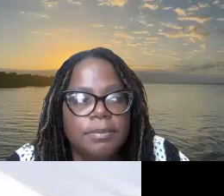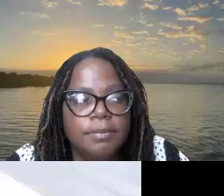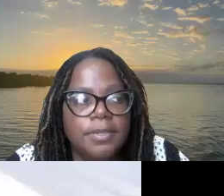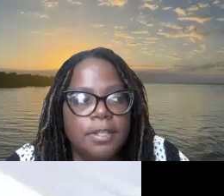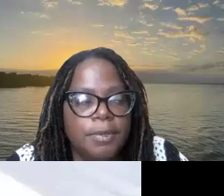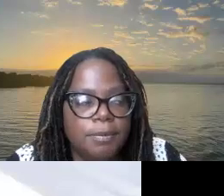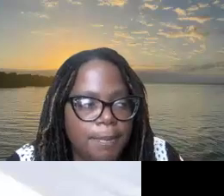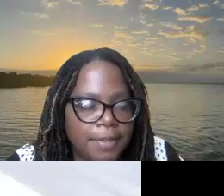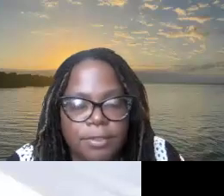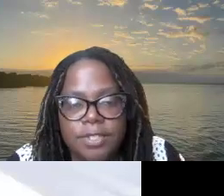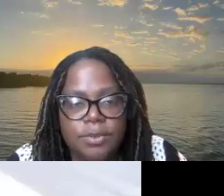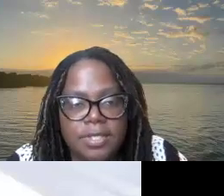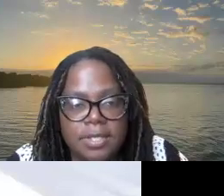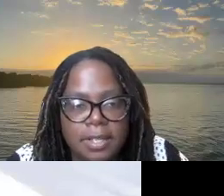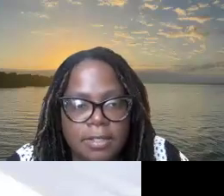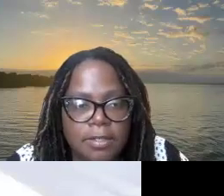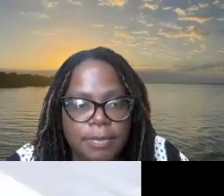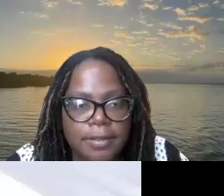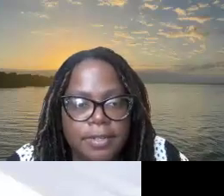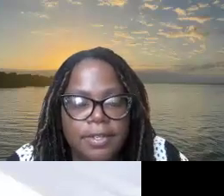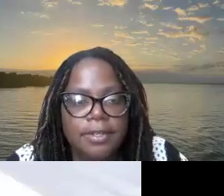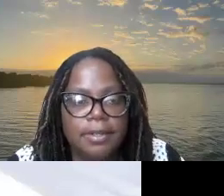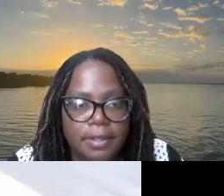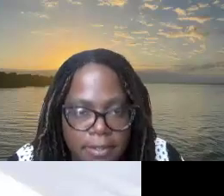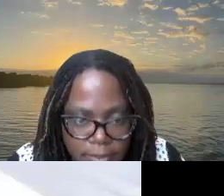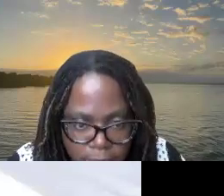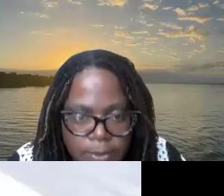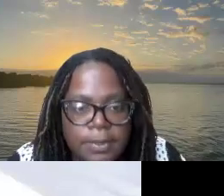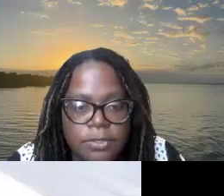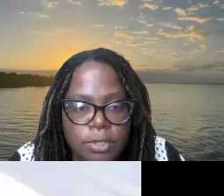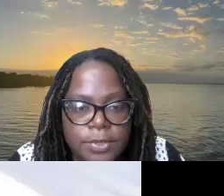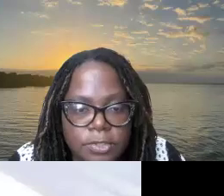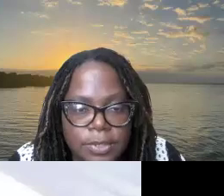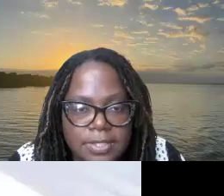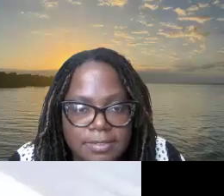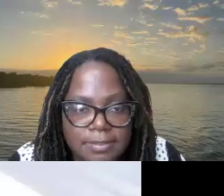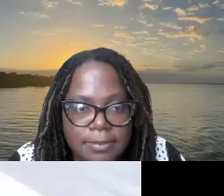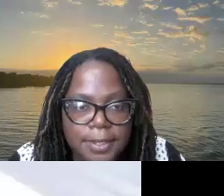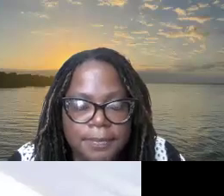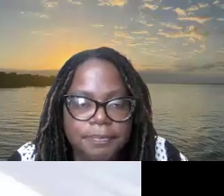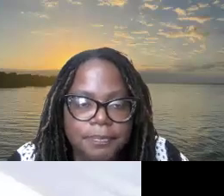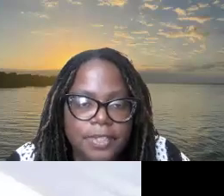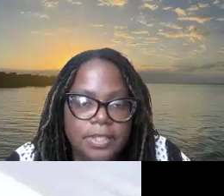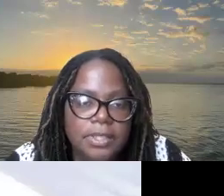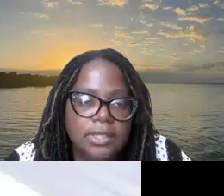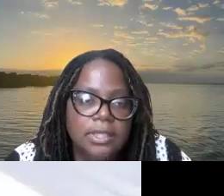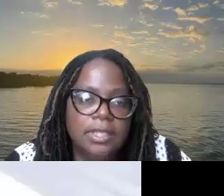also help them map out their resources like I talked about, show them that there's always a choice, right?